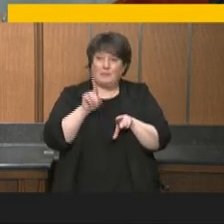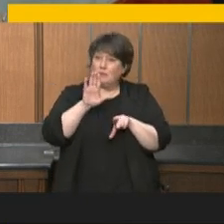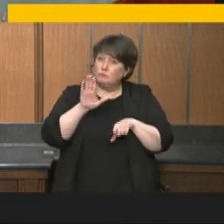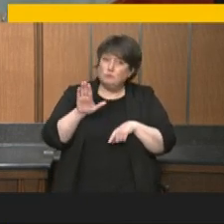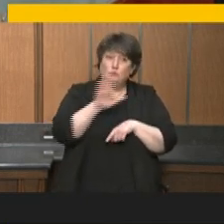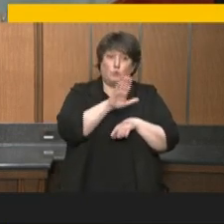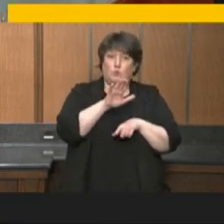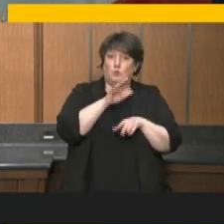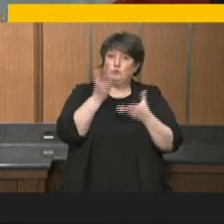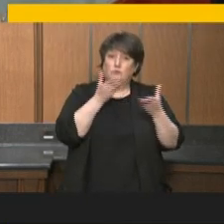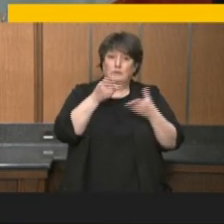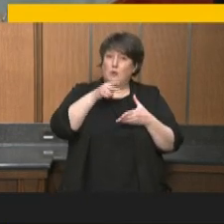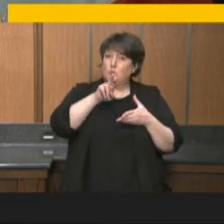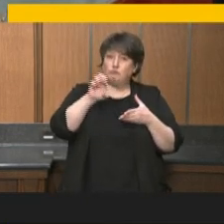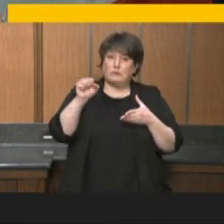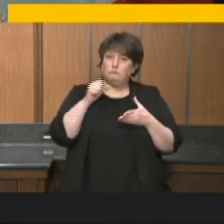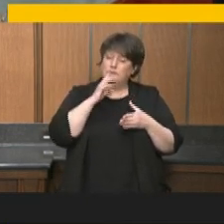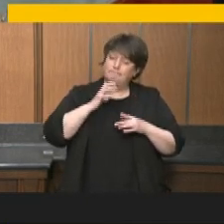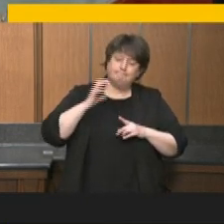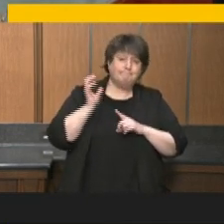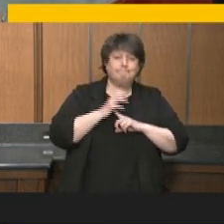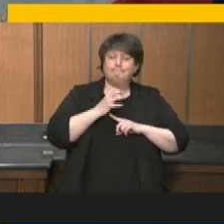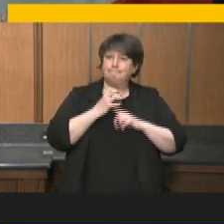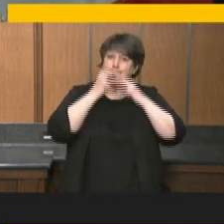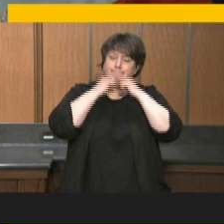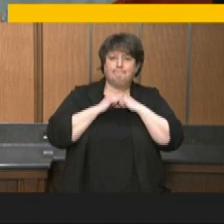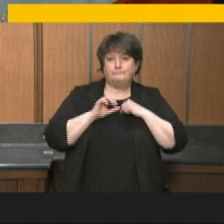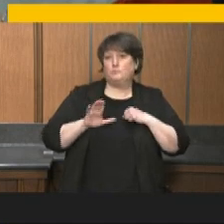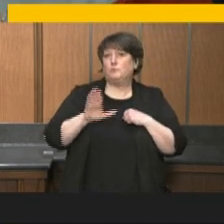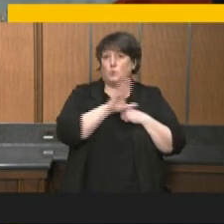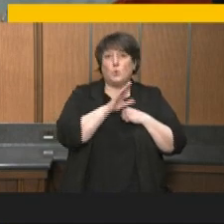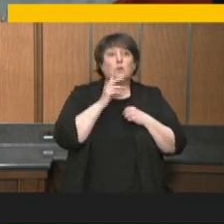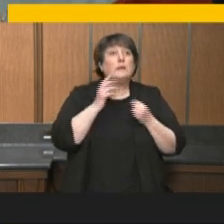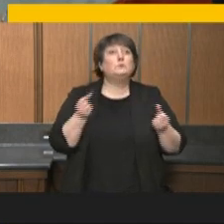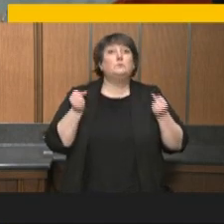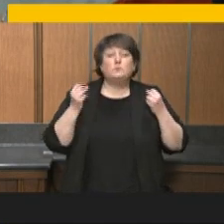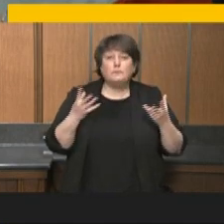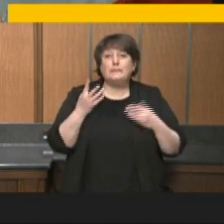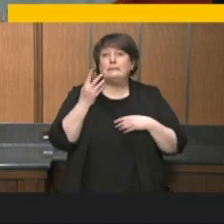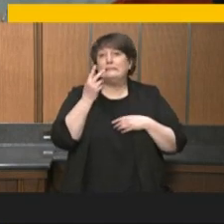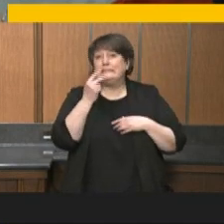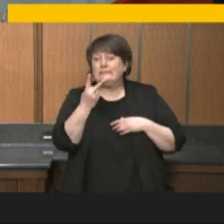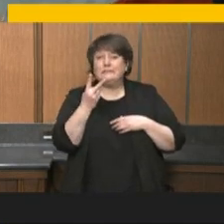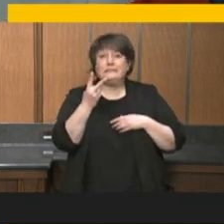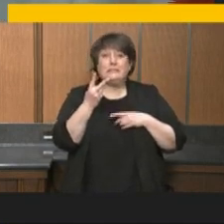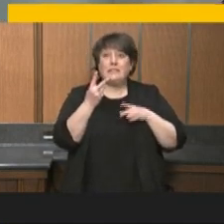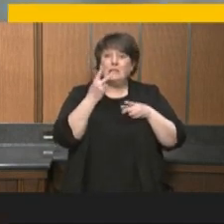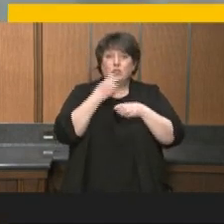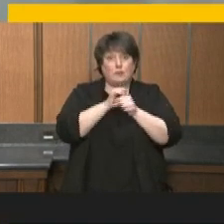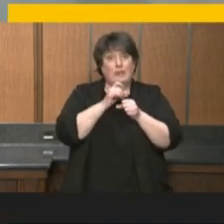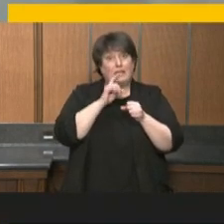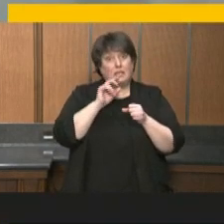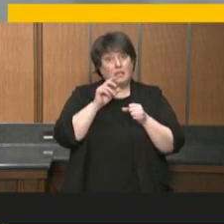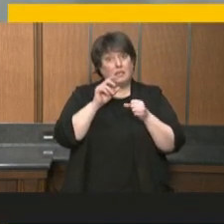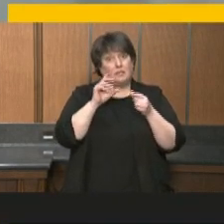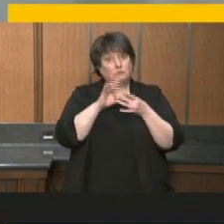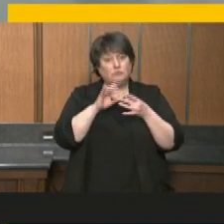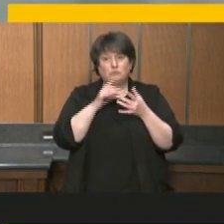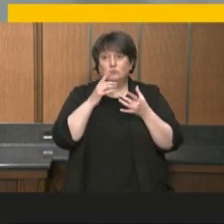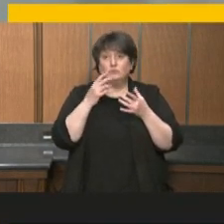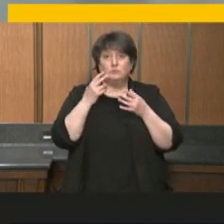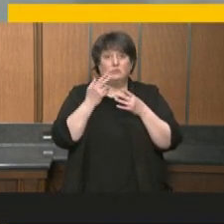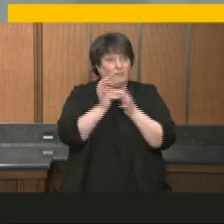Canadians is exemplary. And I think the fact that so many of your outlets are making your news stories available